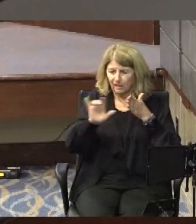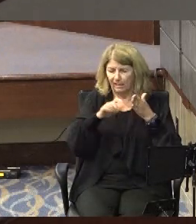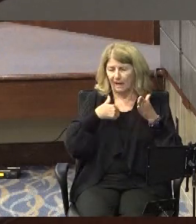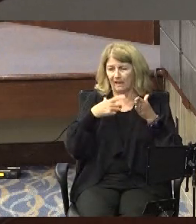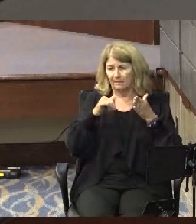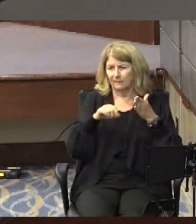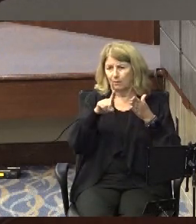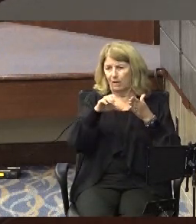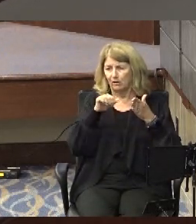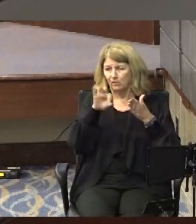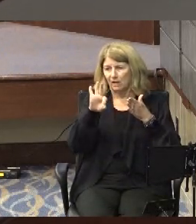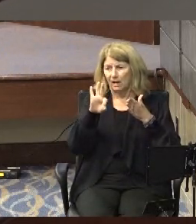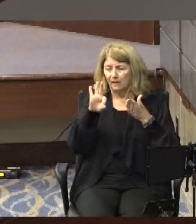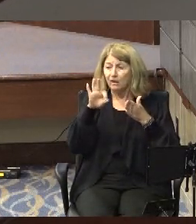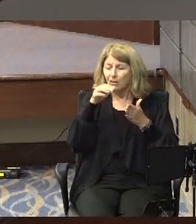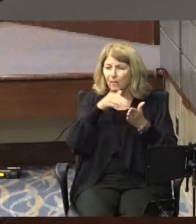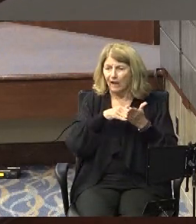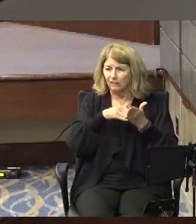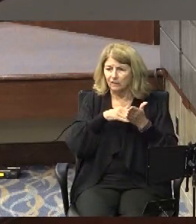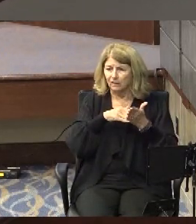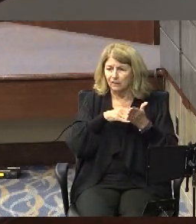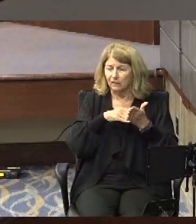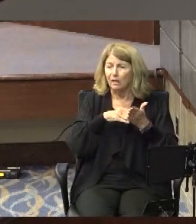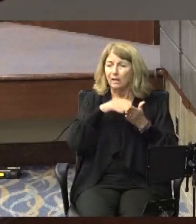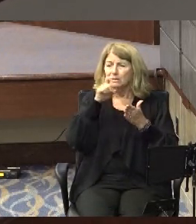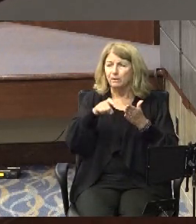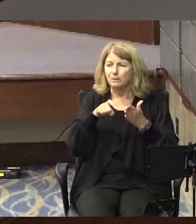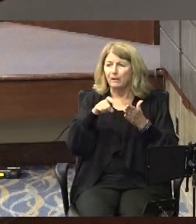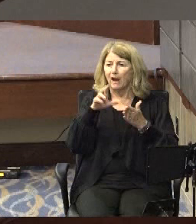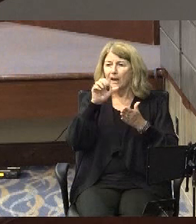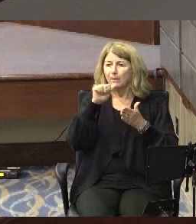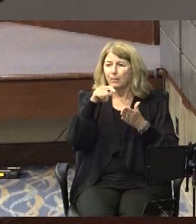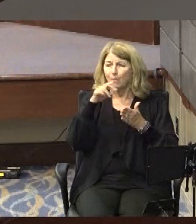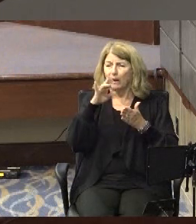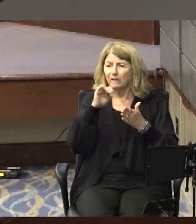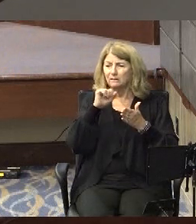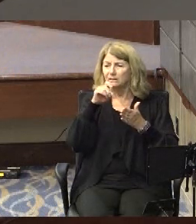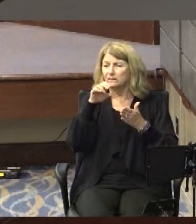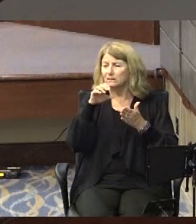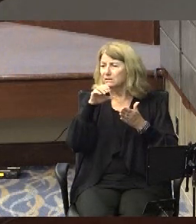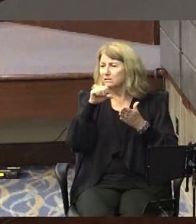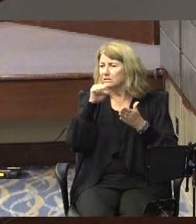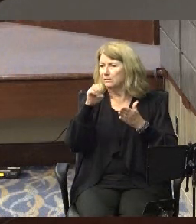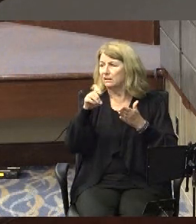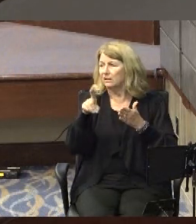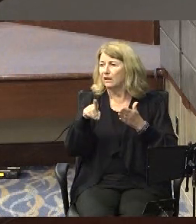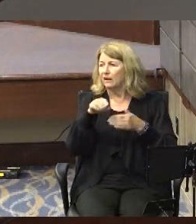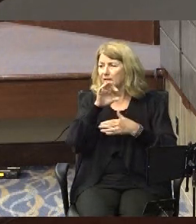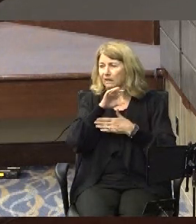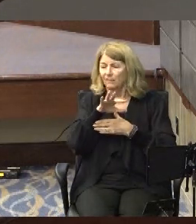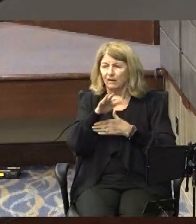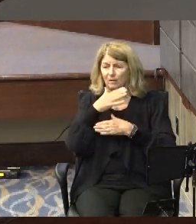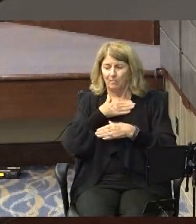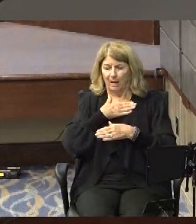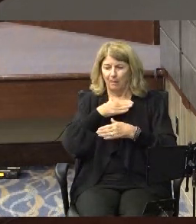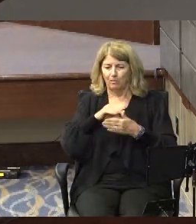my property. By tax abatement, it's supposed to be appraised at $90,000. My property is appraised at